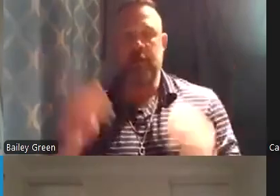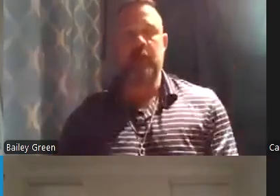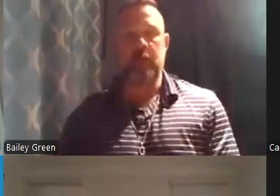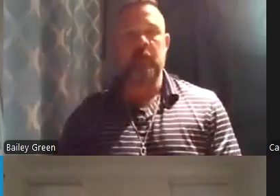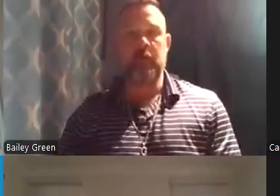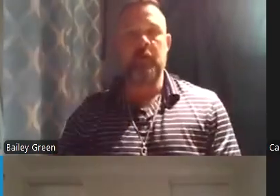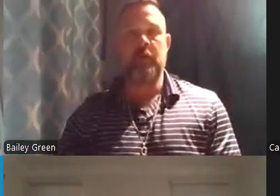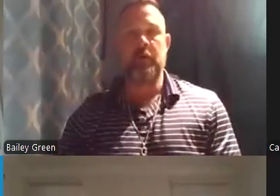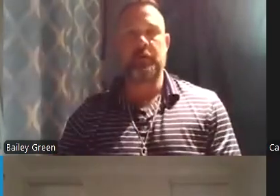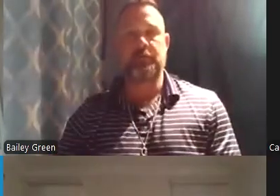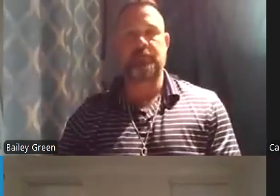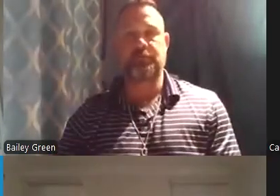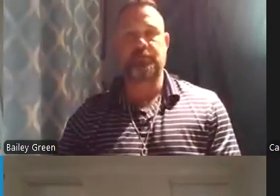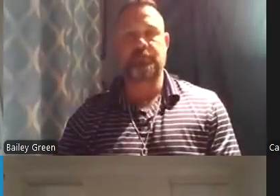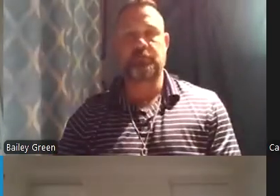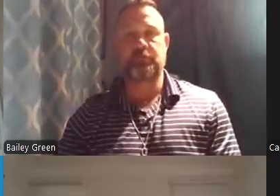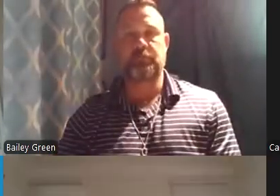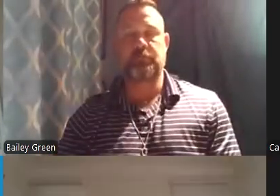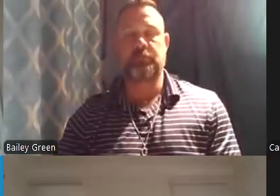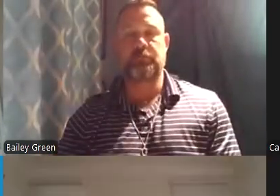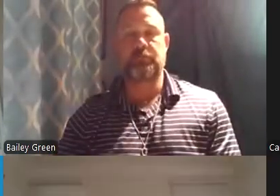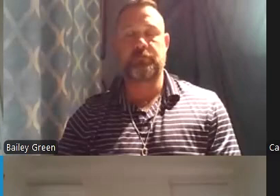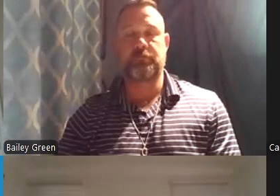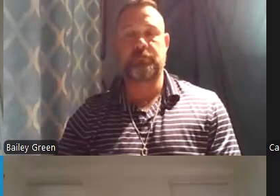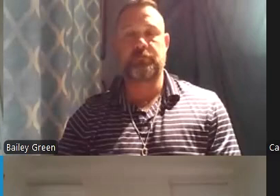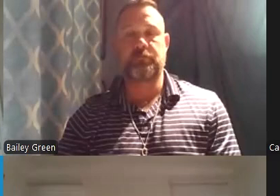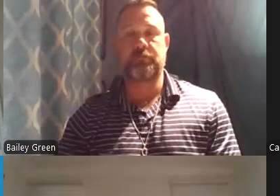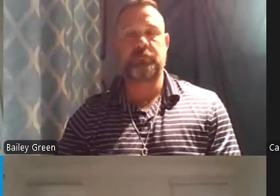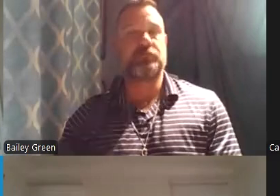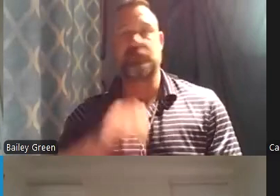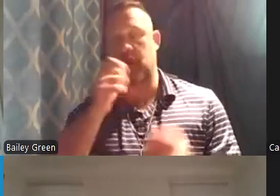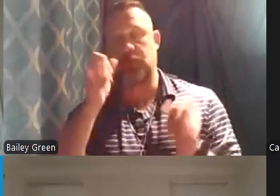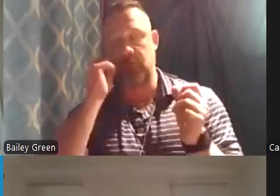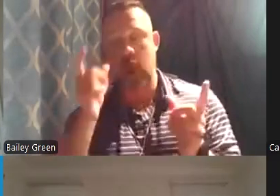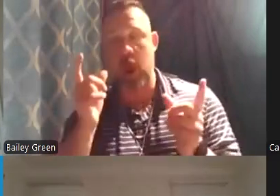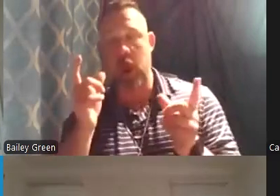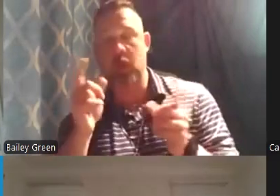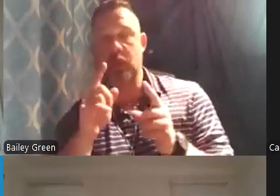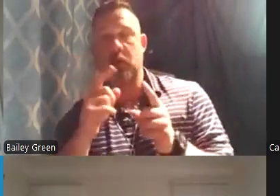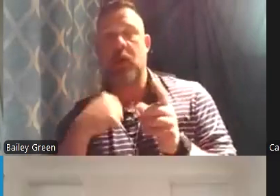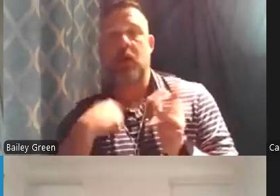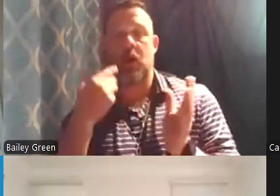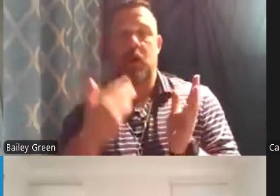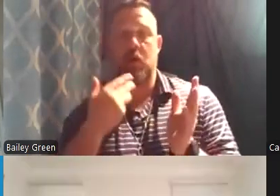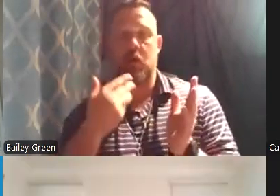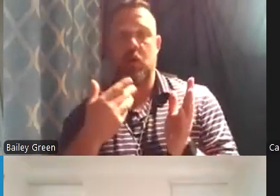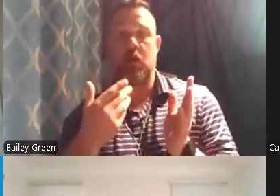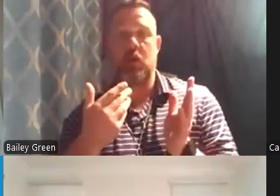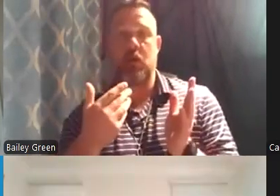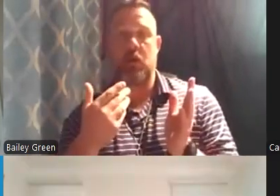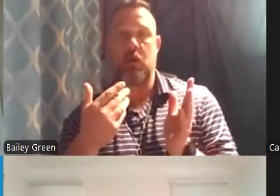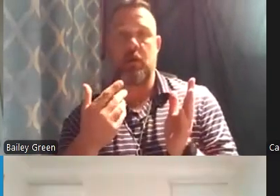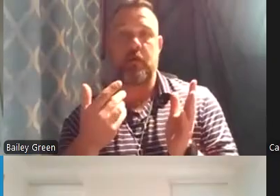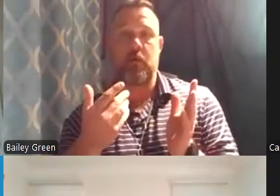give that. Advice. Great. I mean, it won't come as a surprise to anybody that I'm going to again raise up first